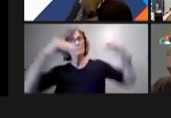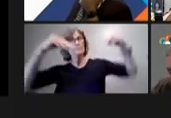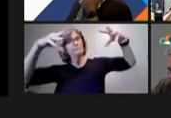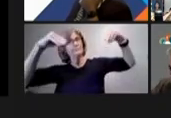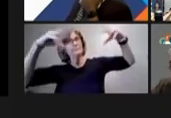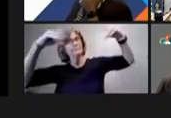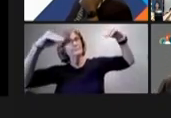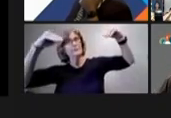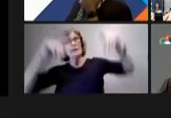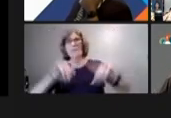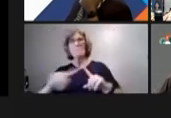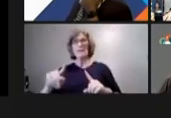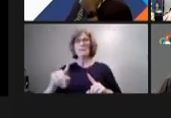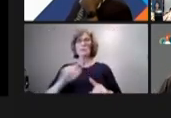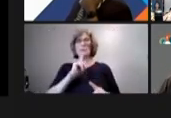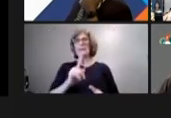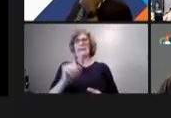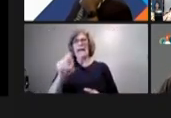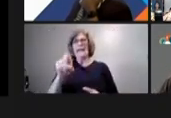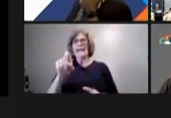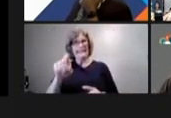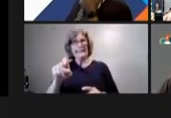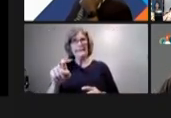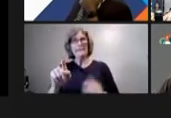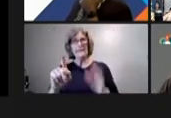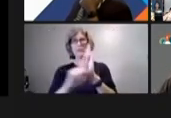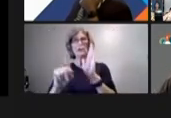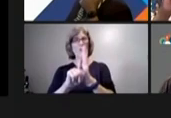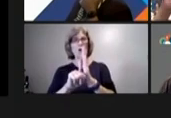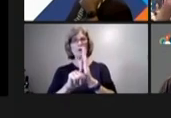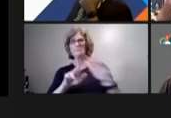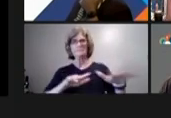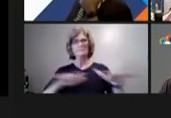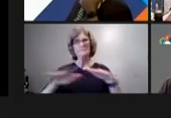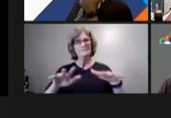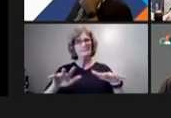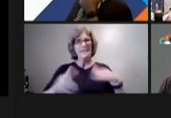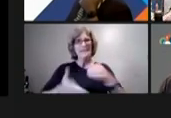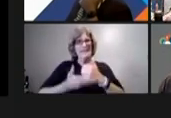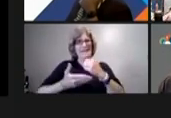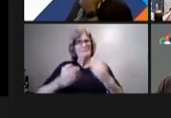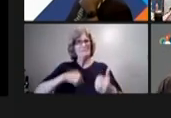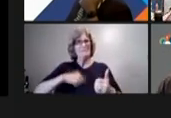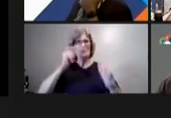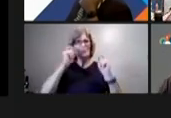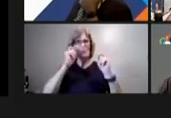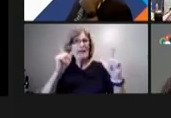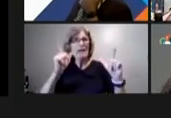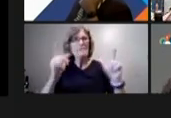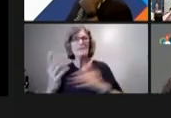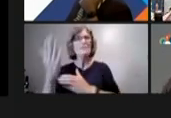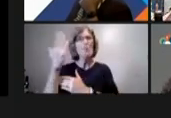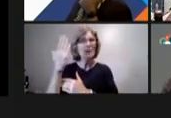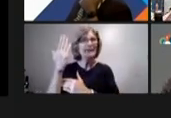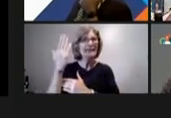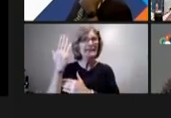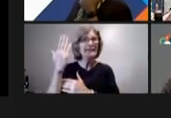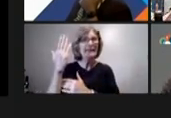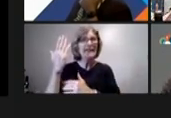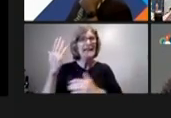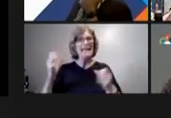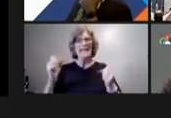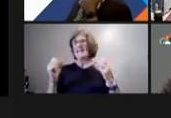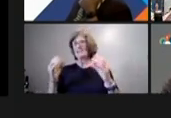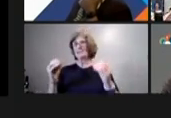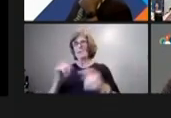a vibrating alarm clock, because that is the assisted device that I use to get up in the morning. There is no sound loud enough to wake me up when I don't